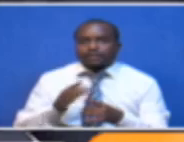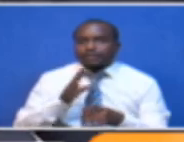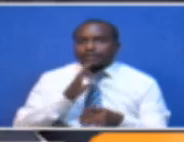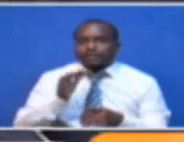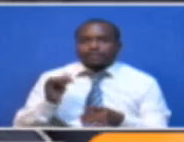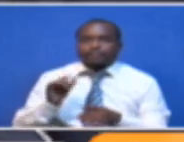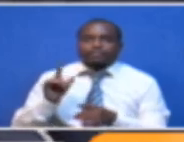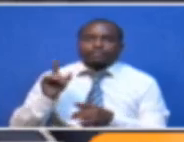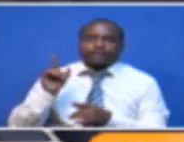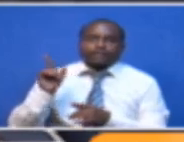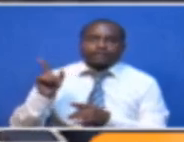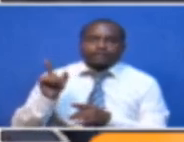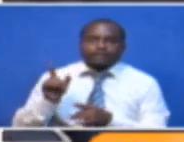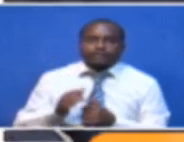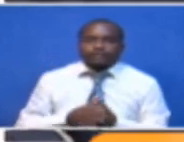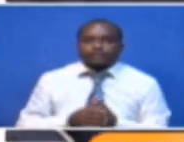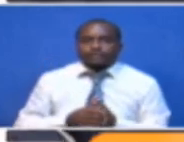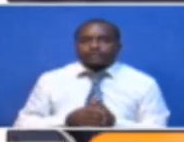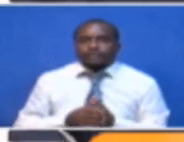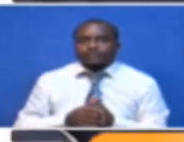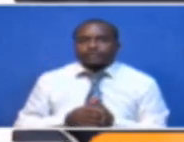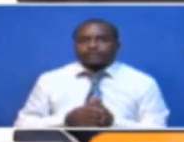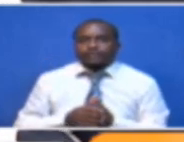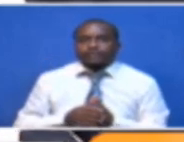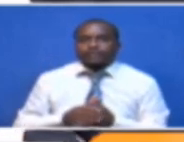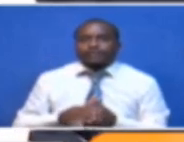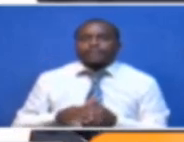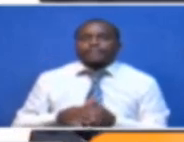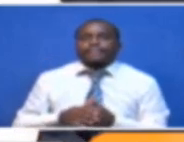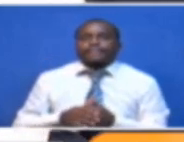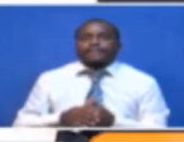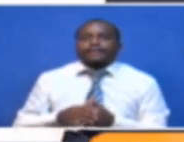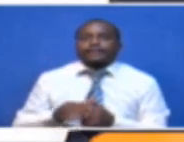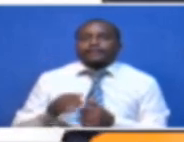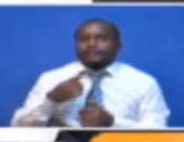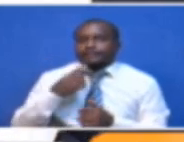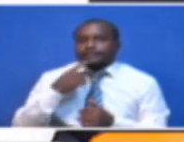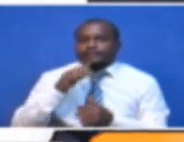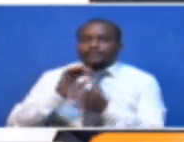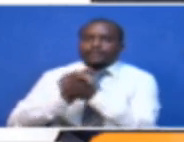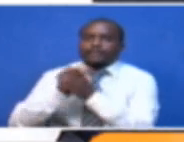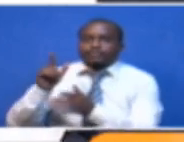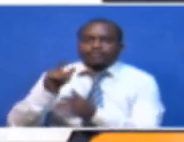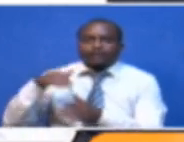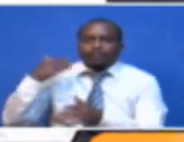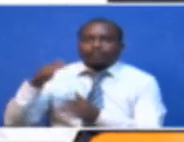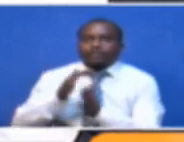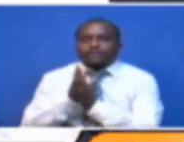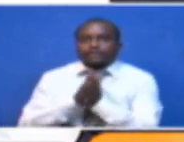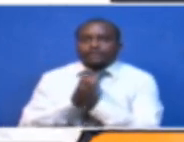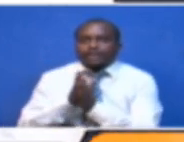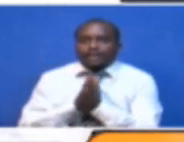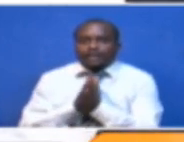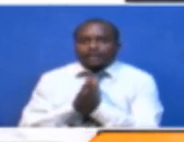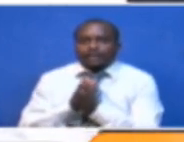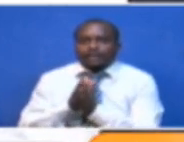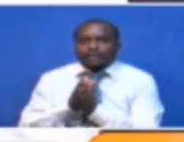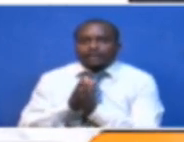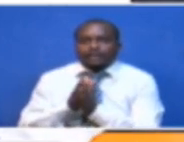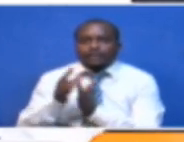on the Wall. That should be the name of your title of the book, by the way. Fly on the Wall. Mm-hmm. Salimia Lee Njiru Sana. Mm-hmm. I've always desired to see this